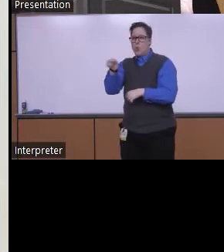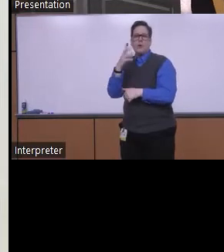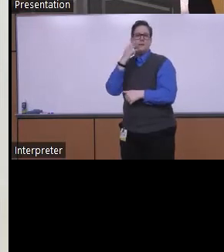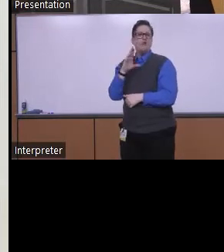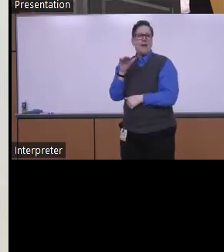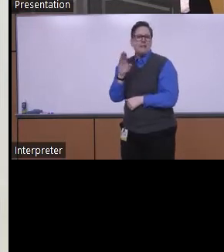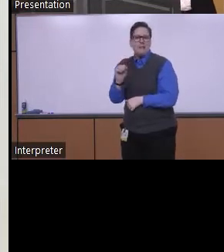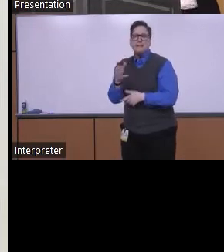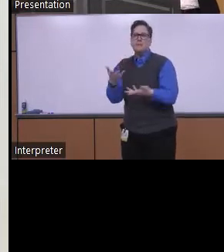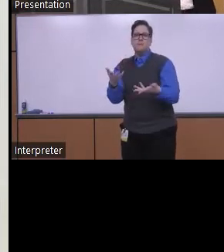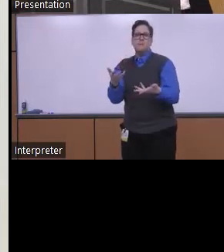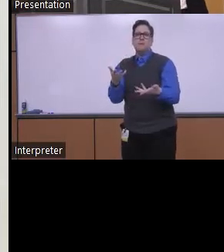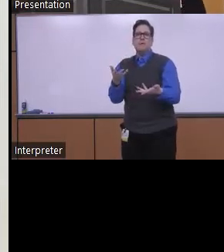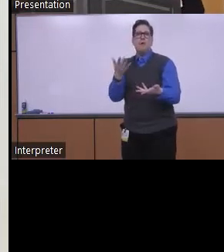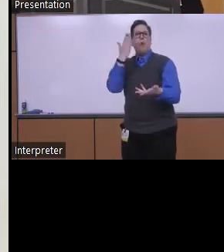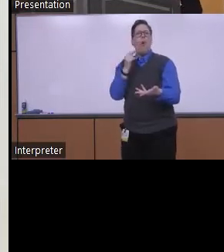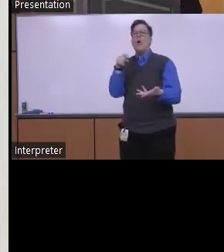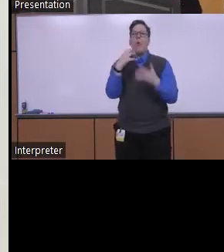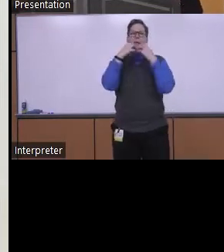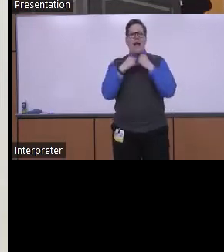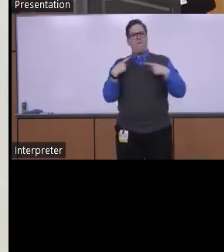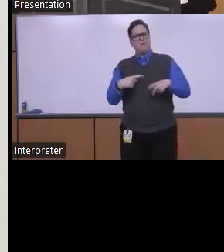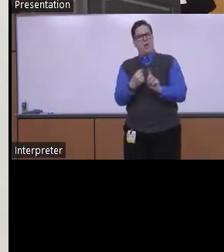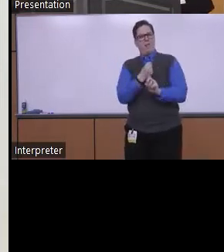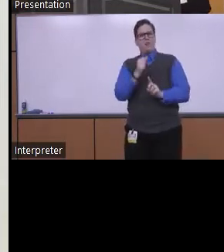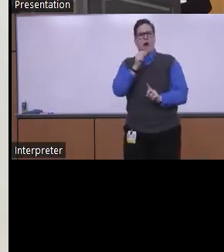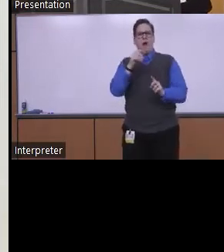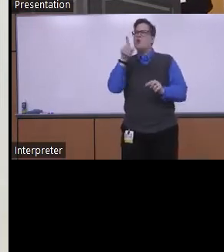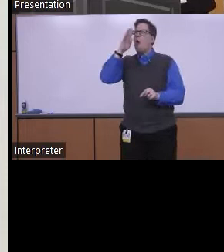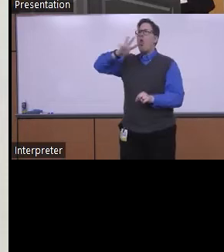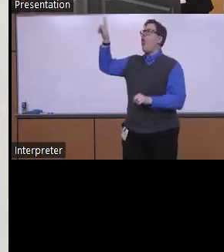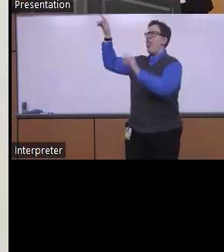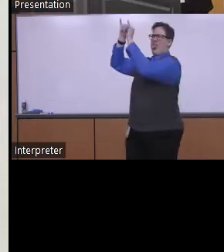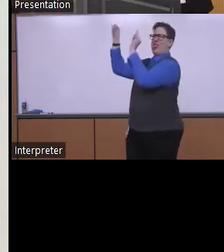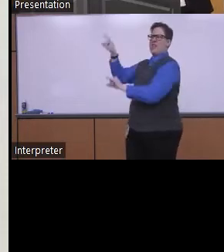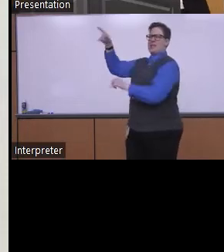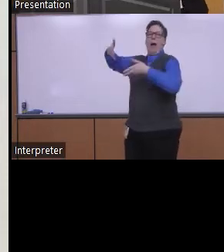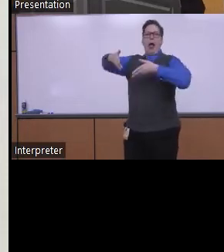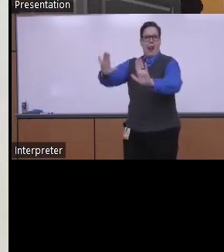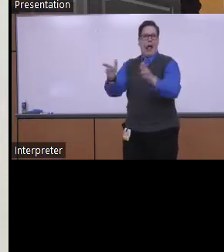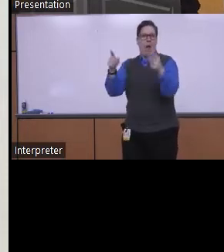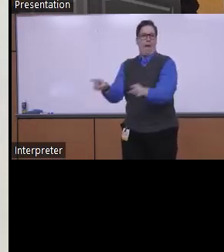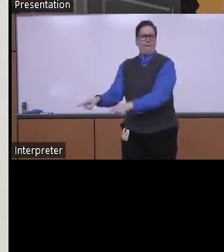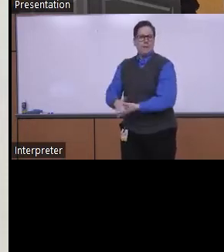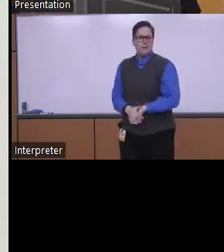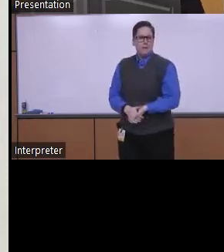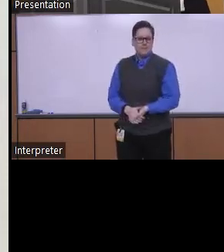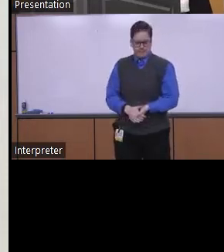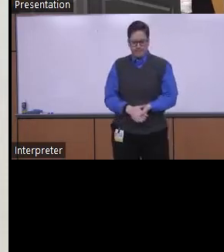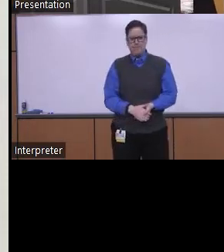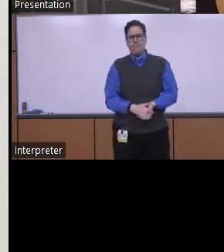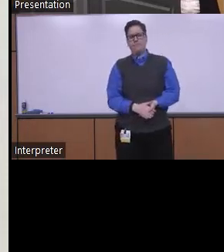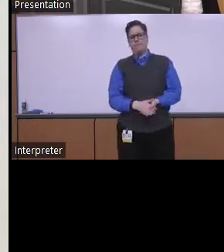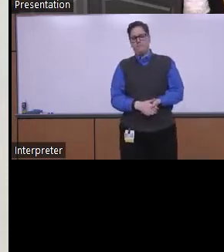on. Kind of why do we just care about physical abuse and we don't care about the systems that are allowing this? And then he